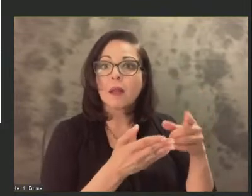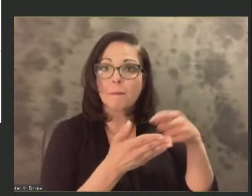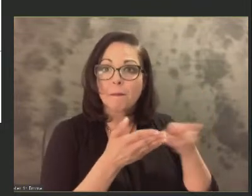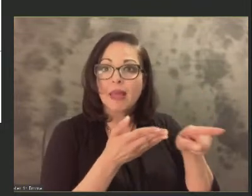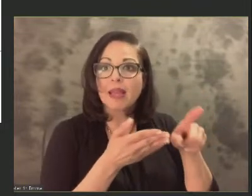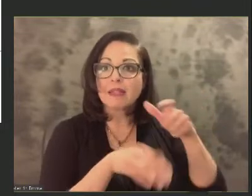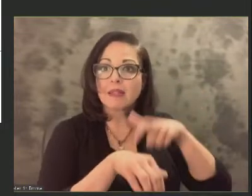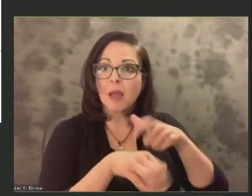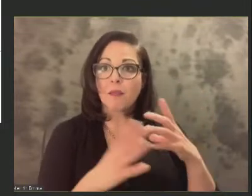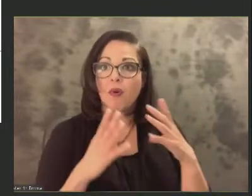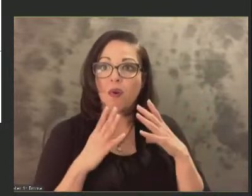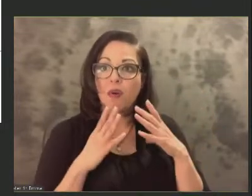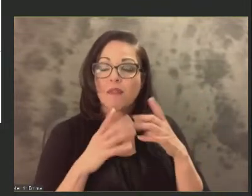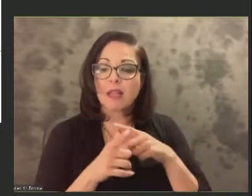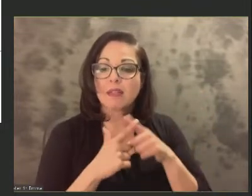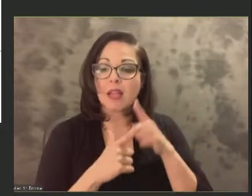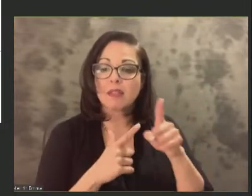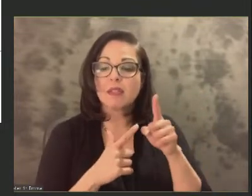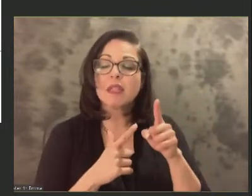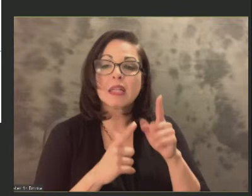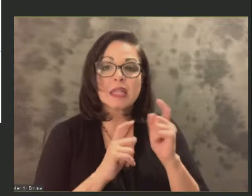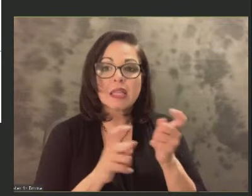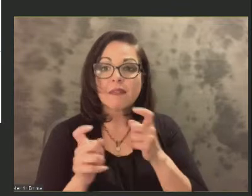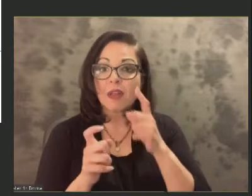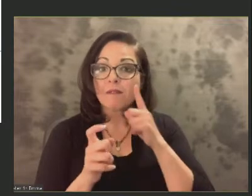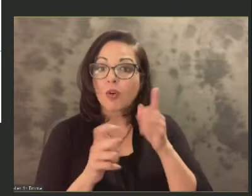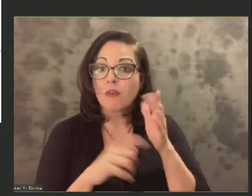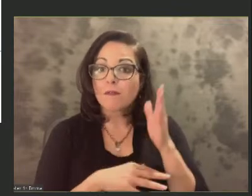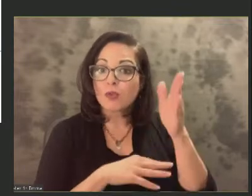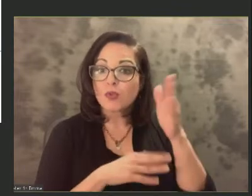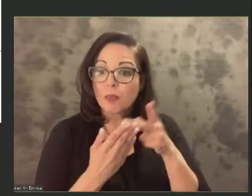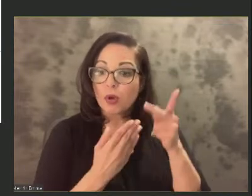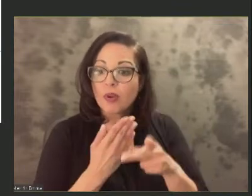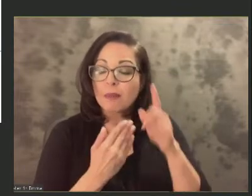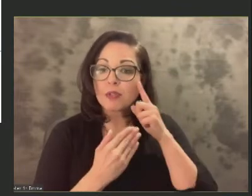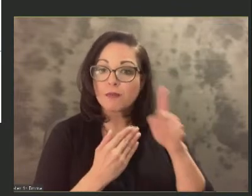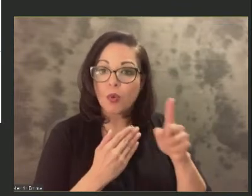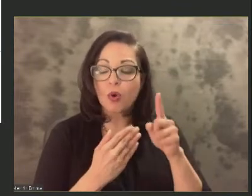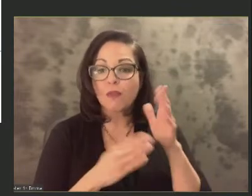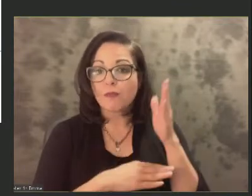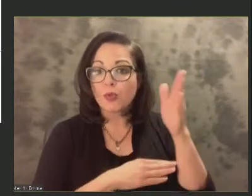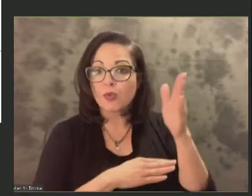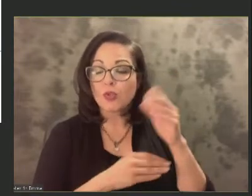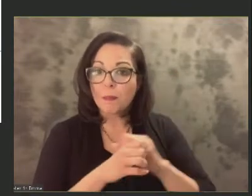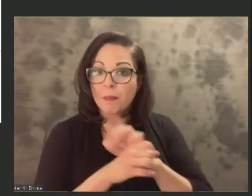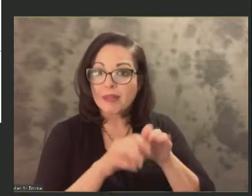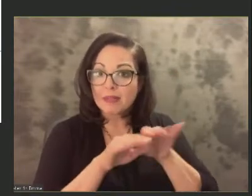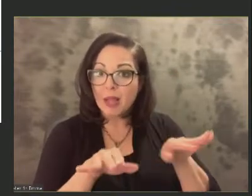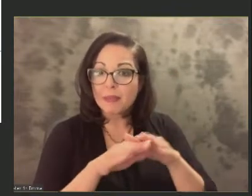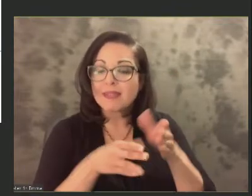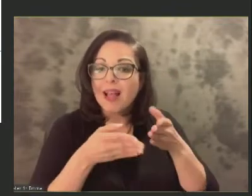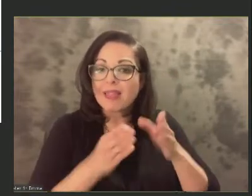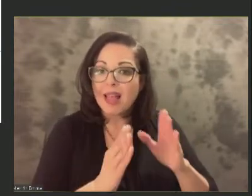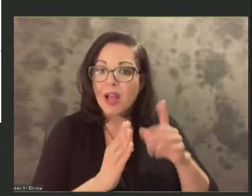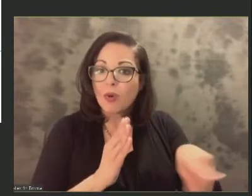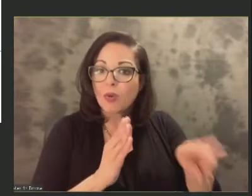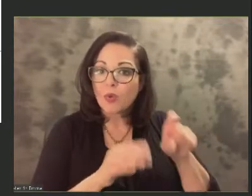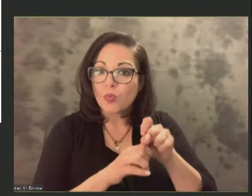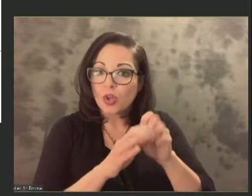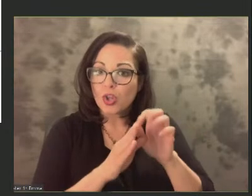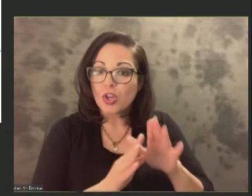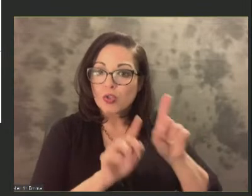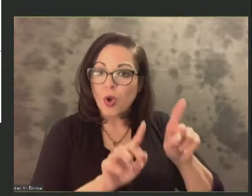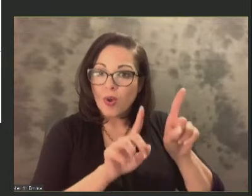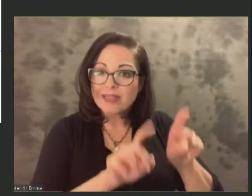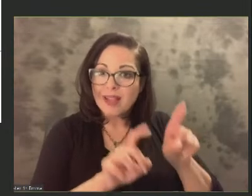wage replacement programs to account for future pandemics related to that, allowing workers to go test on